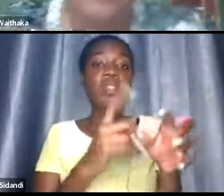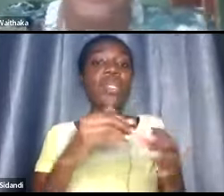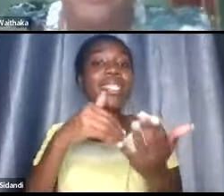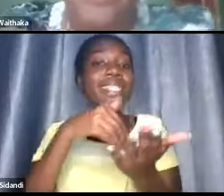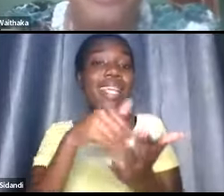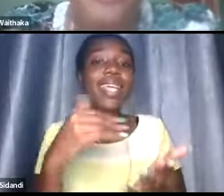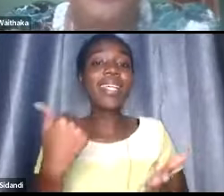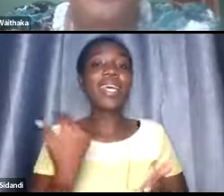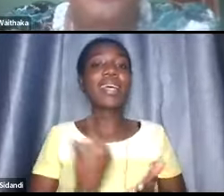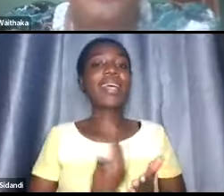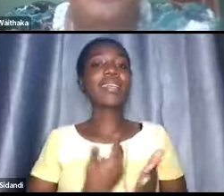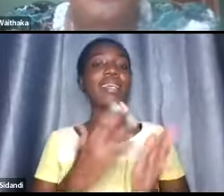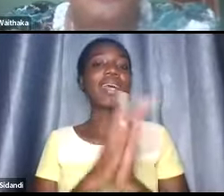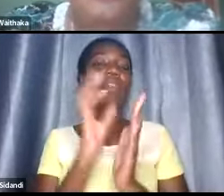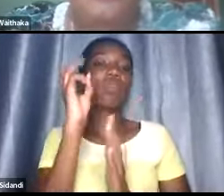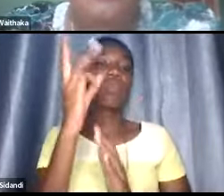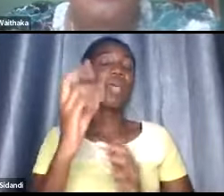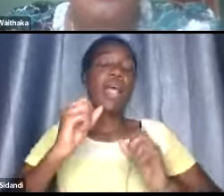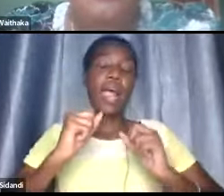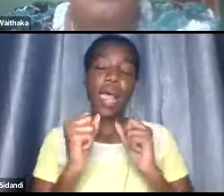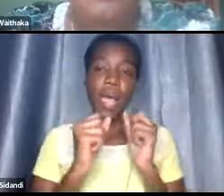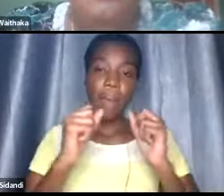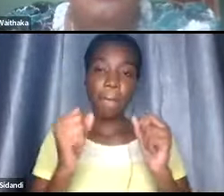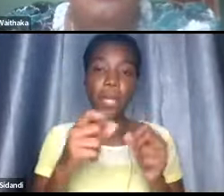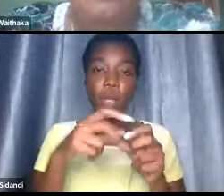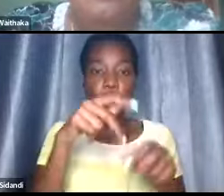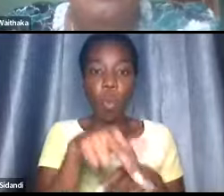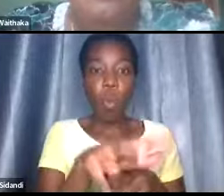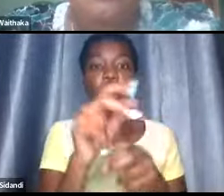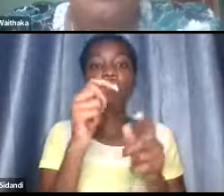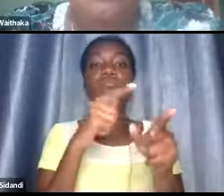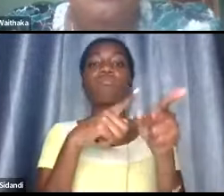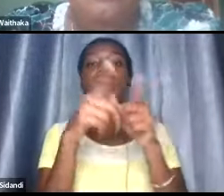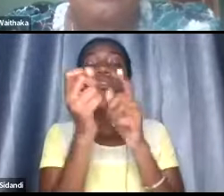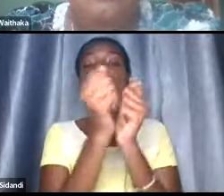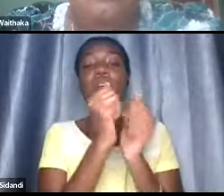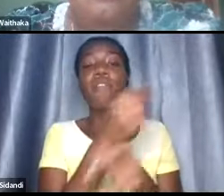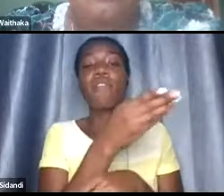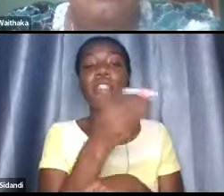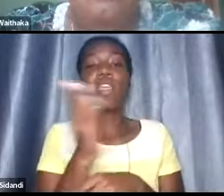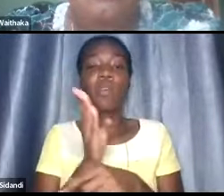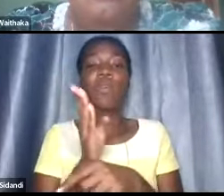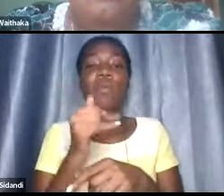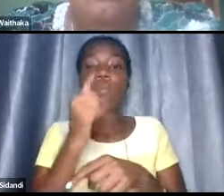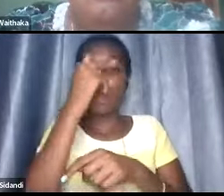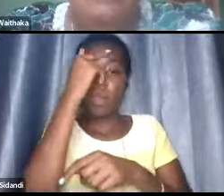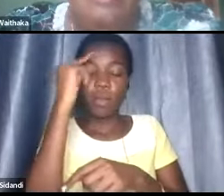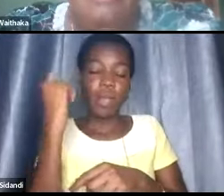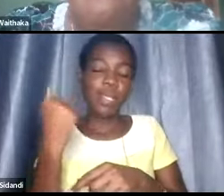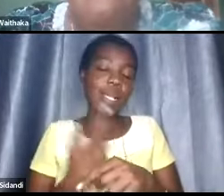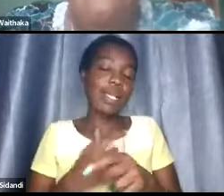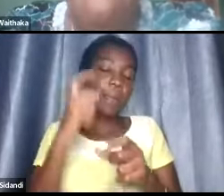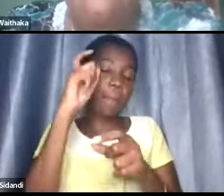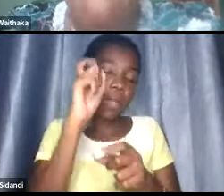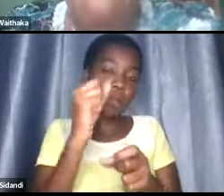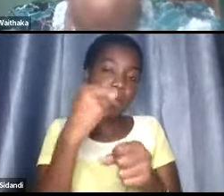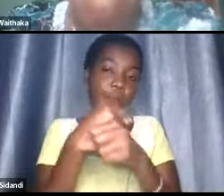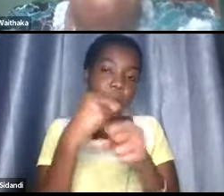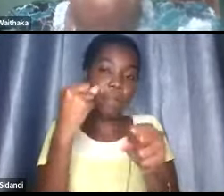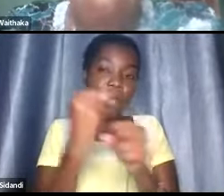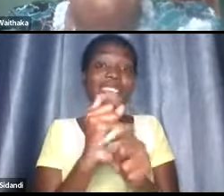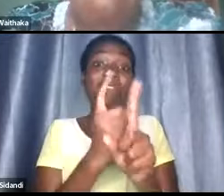be very happy to walk the journey with you guys, because we must make a difference. We run this program